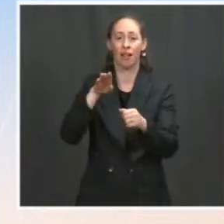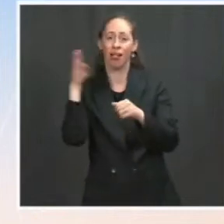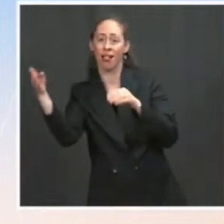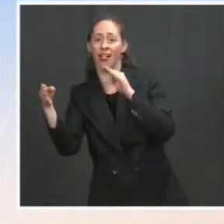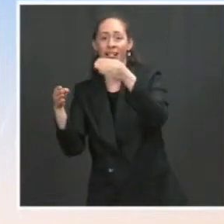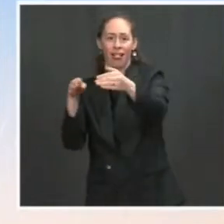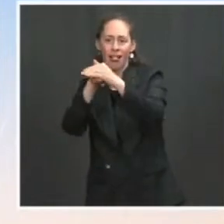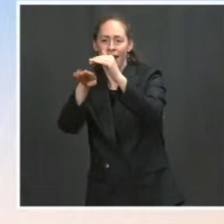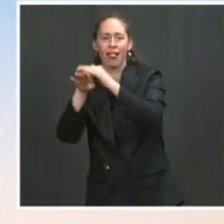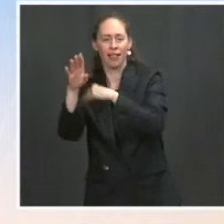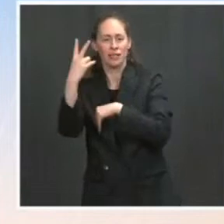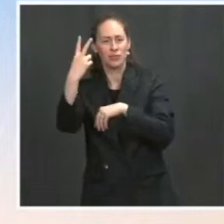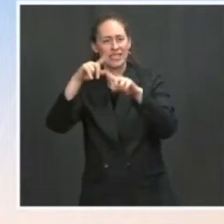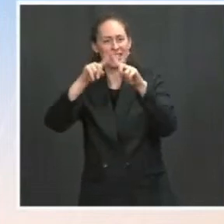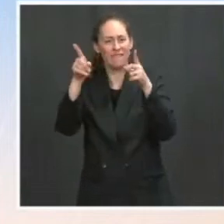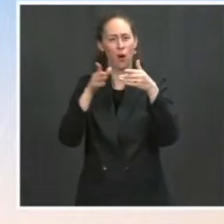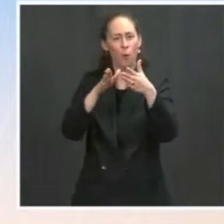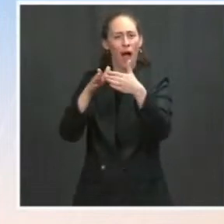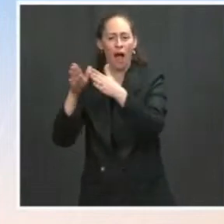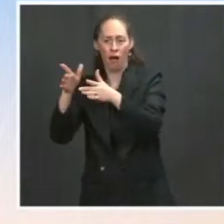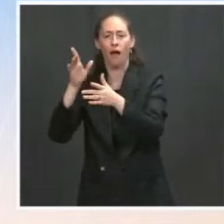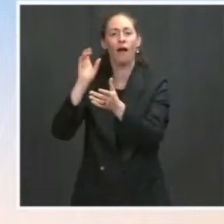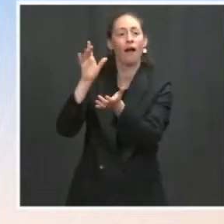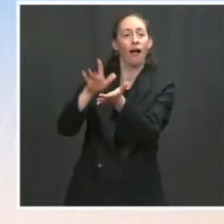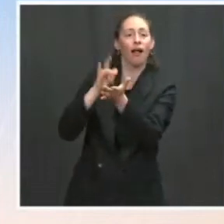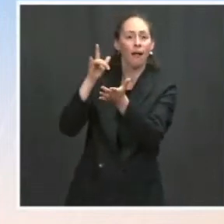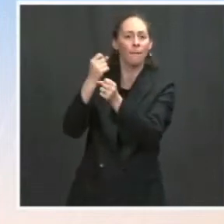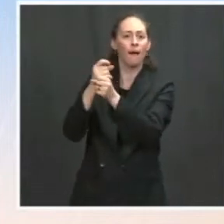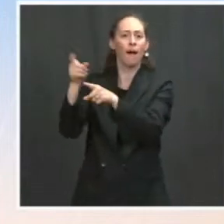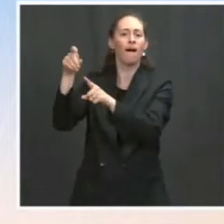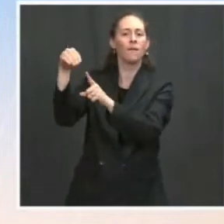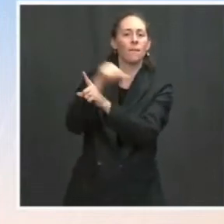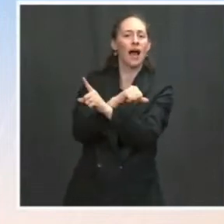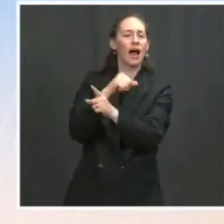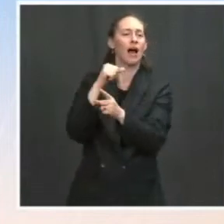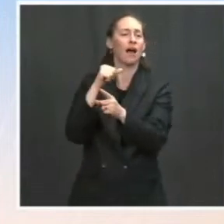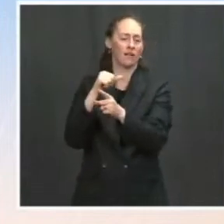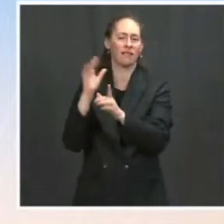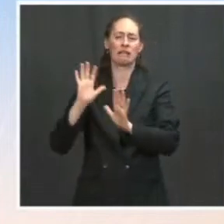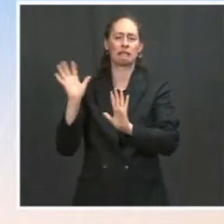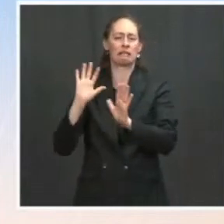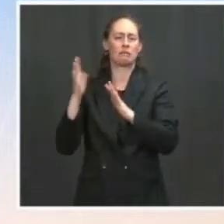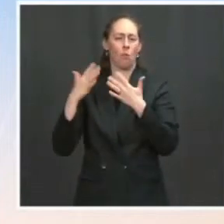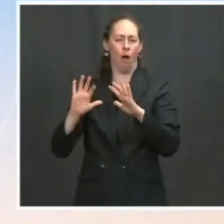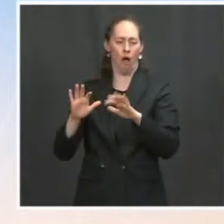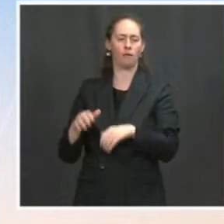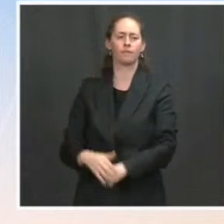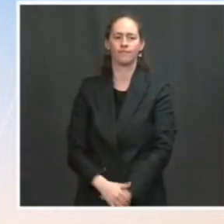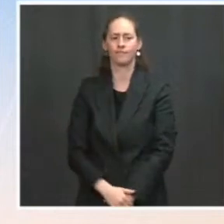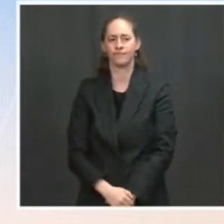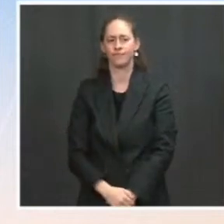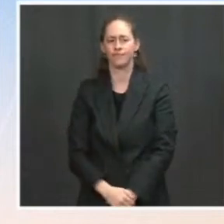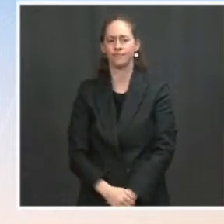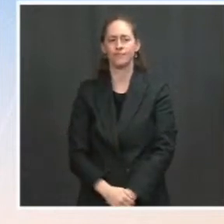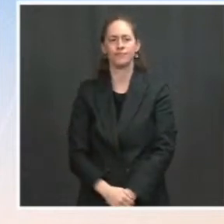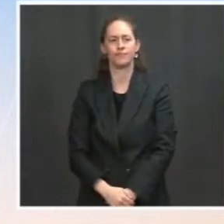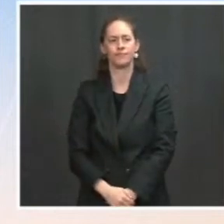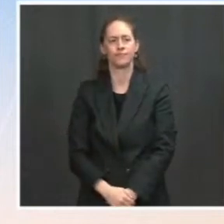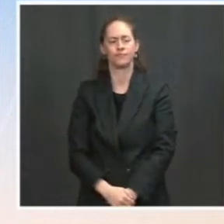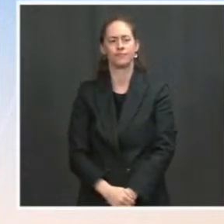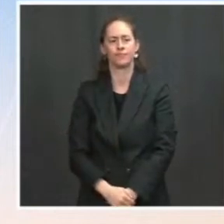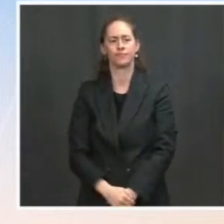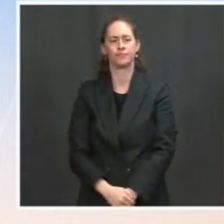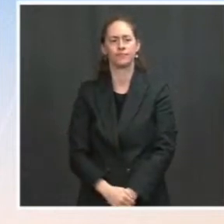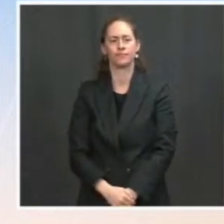CISA is leading a counter-ransomware sprint, which is focused on helping small and medium-sized companies, who are often the targets of ransomware,